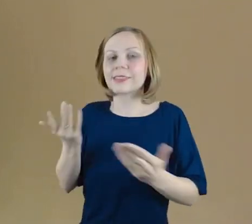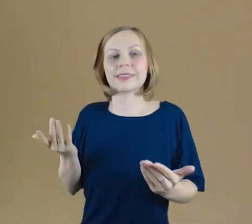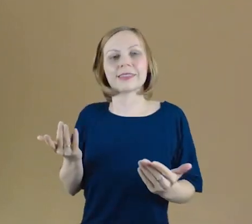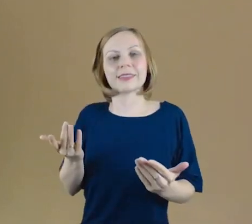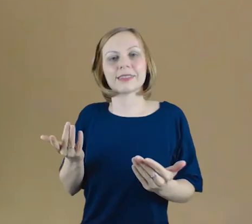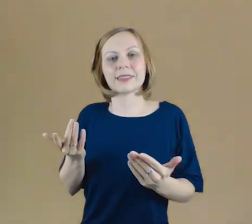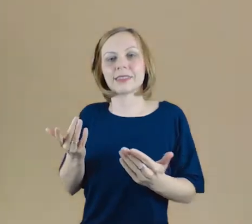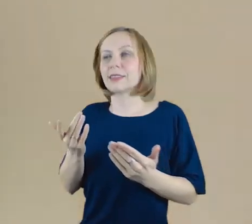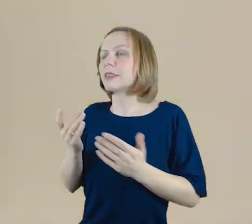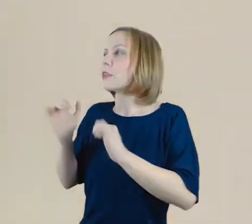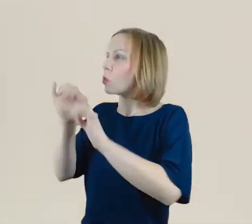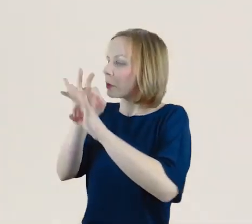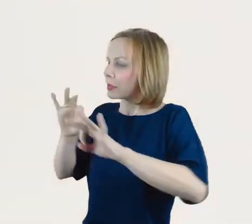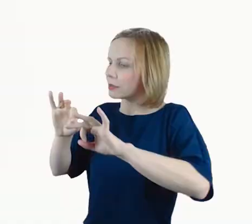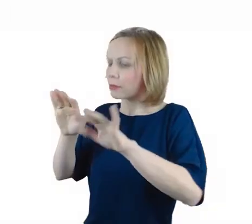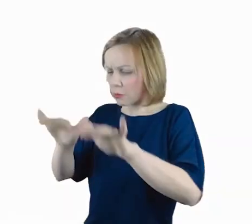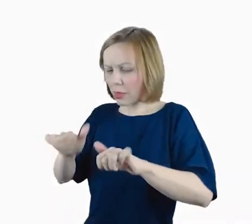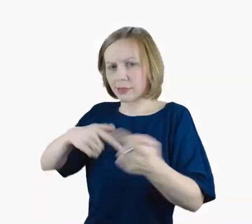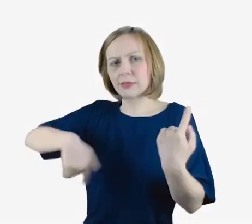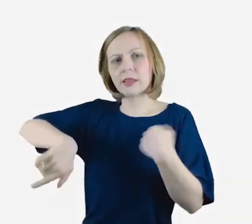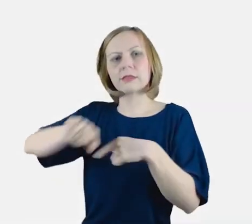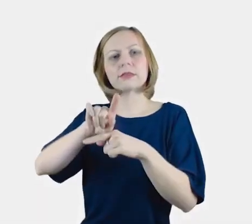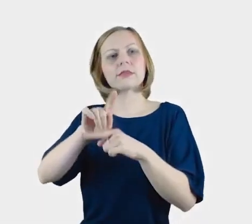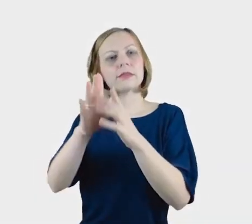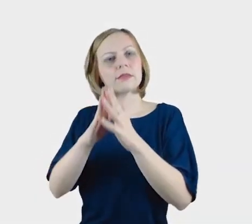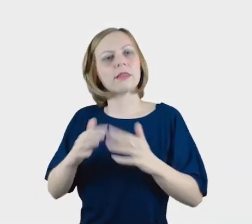peace. Amen.